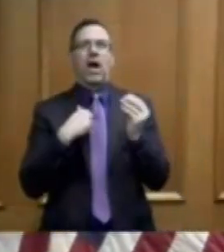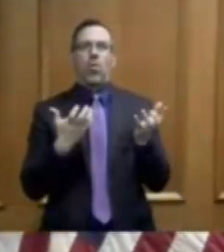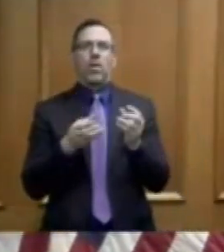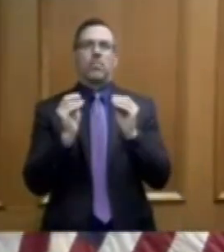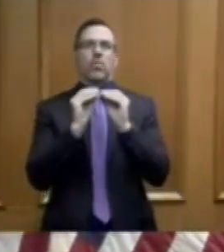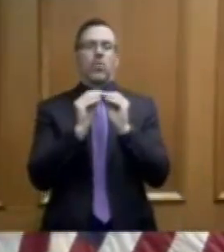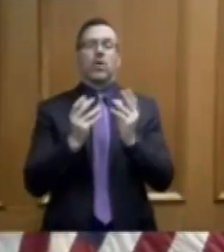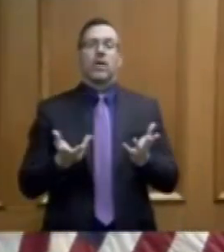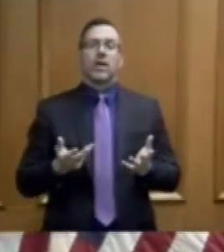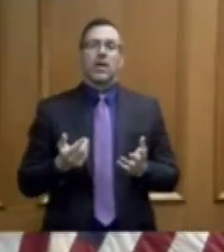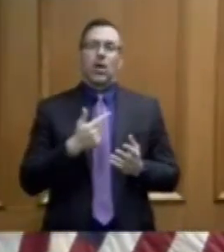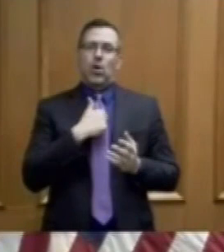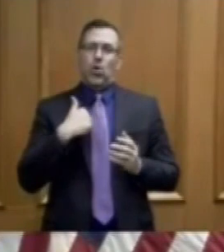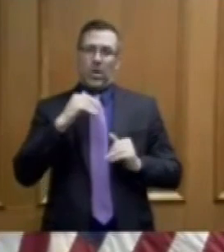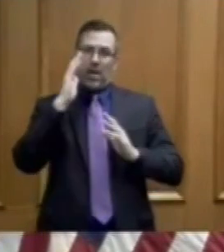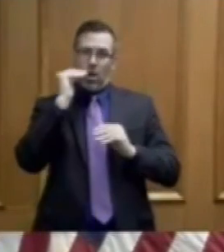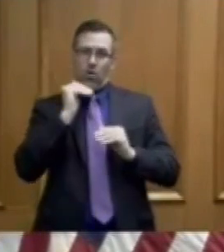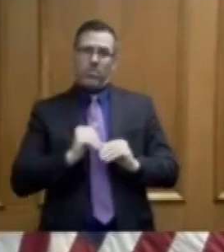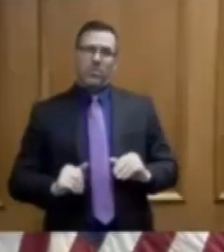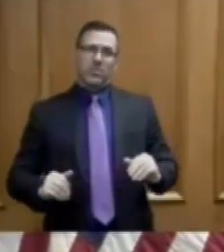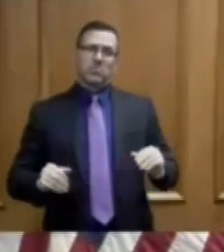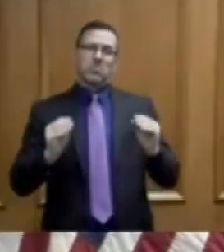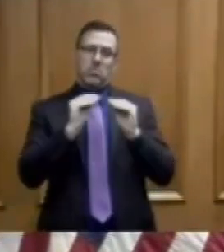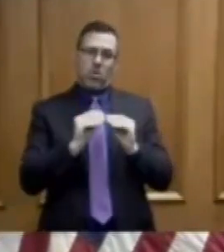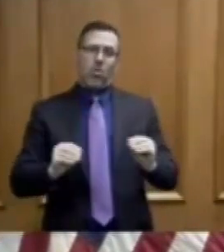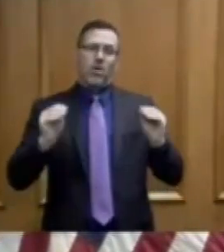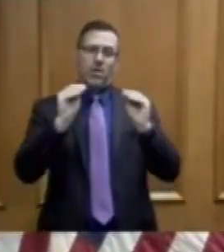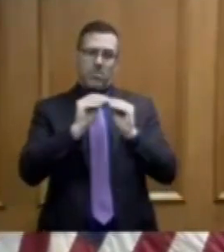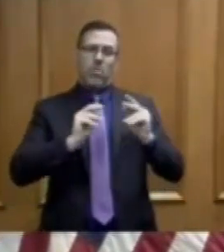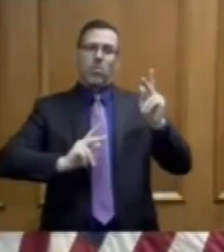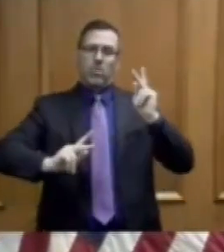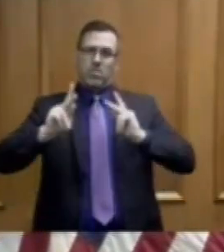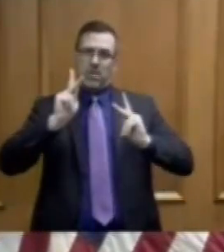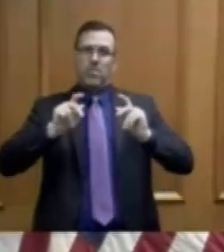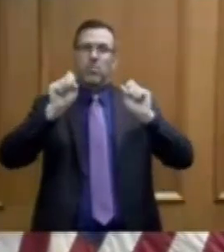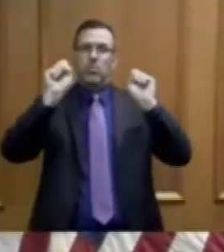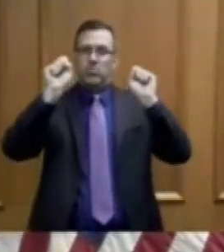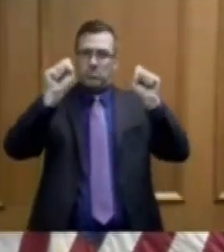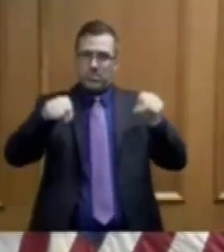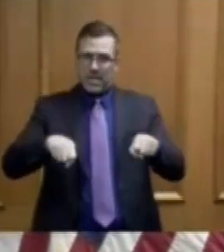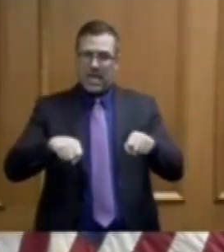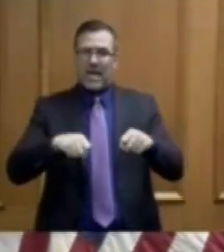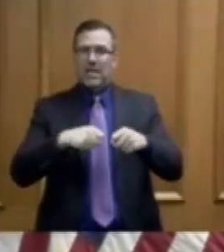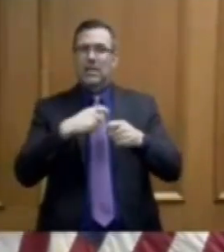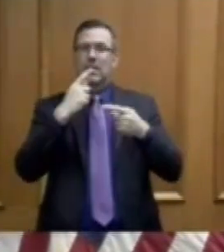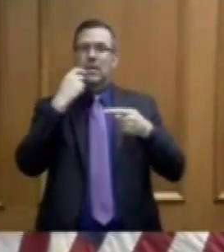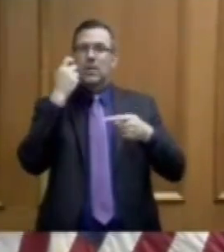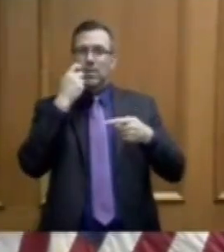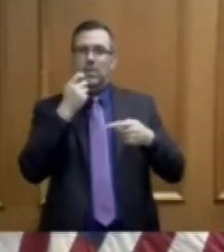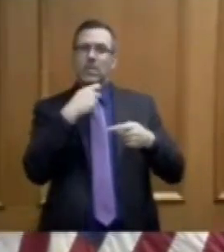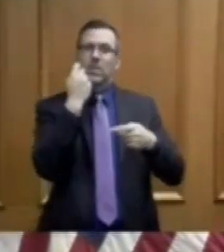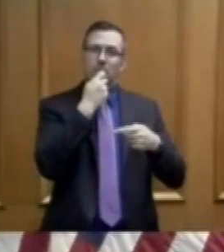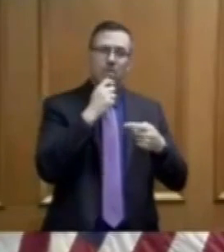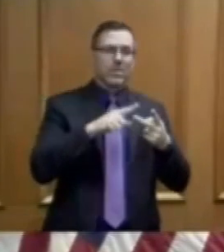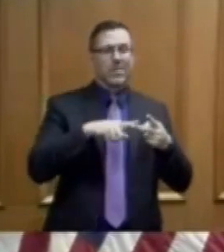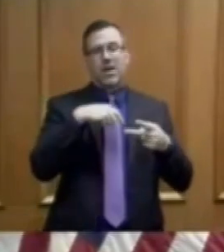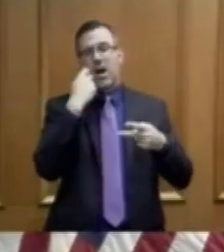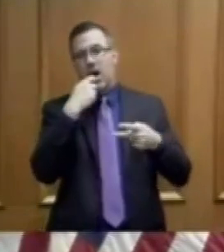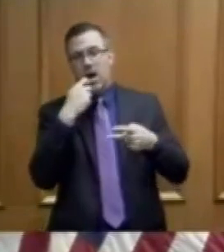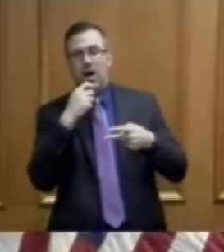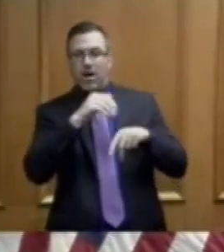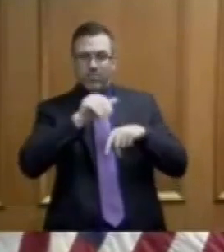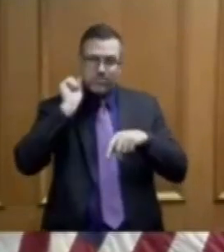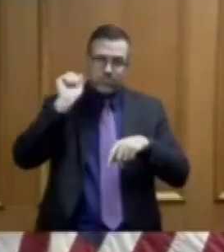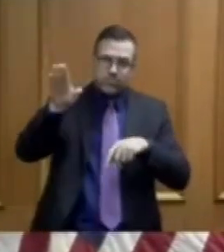hopeful that more and more Tennesseans will be able to test that have less and less restriction on those who qualify